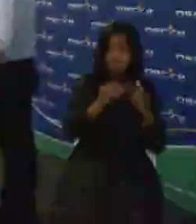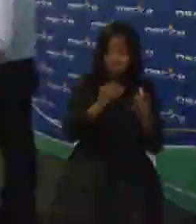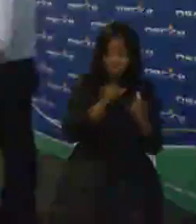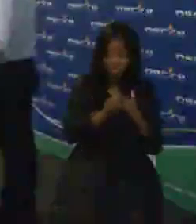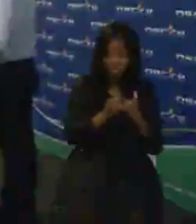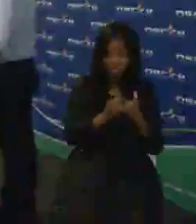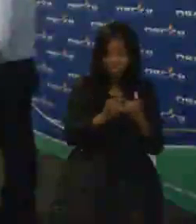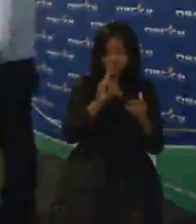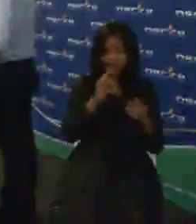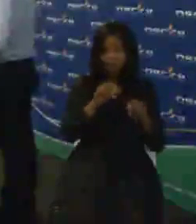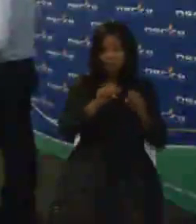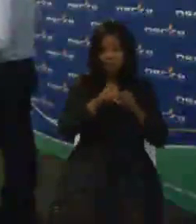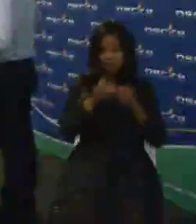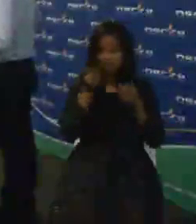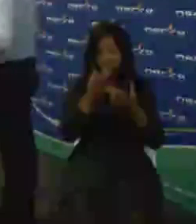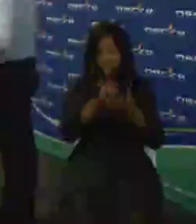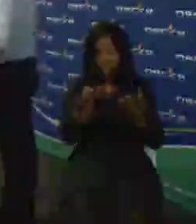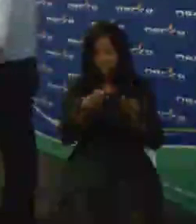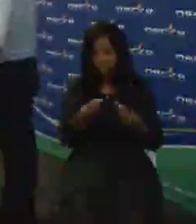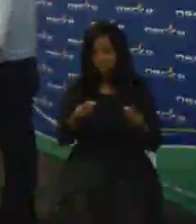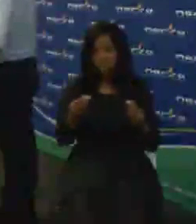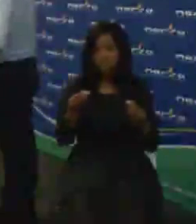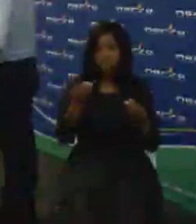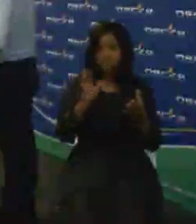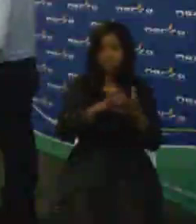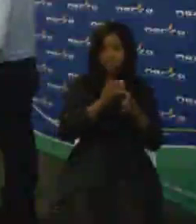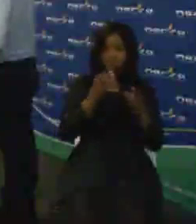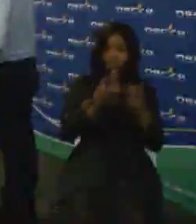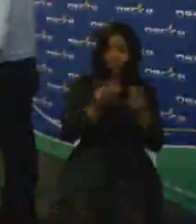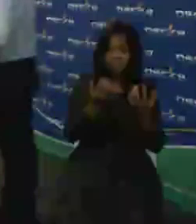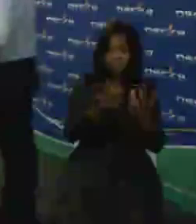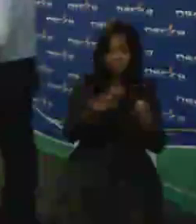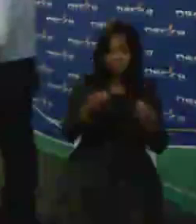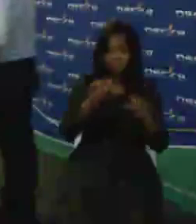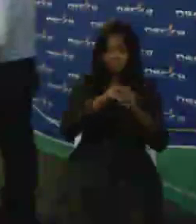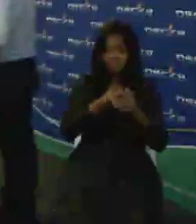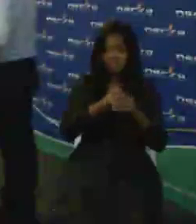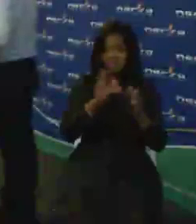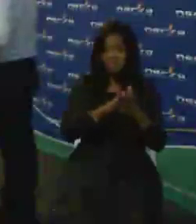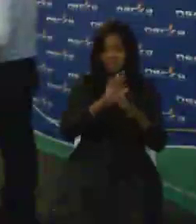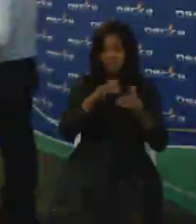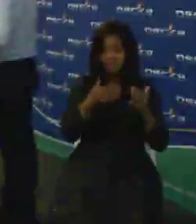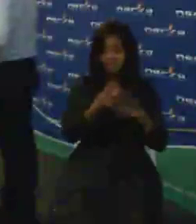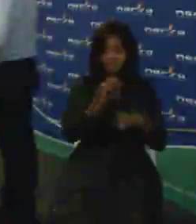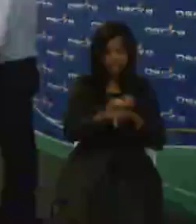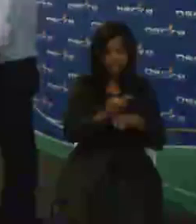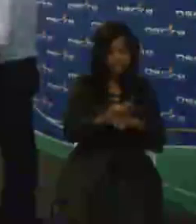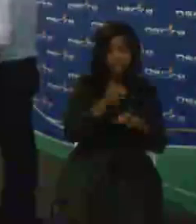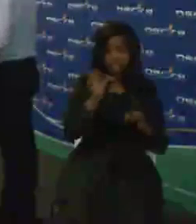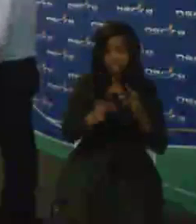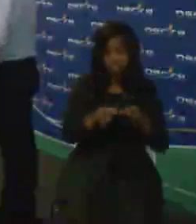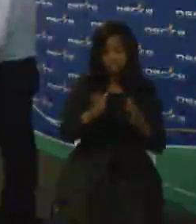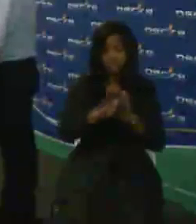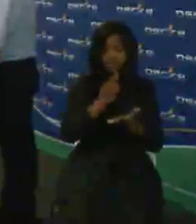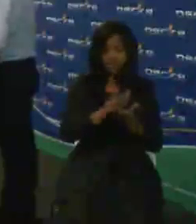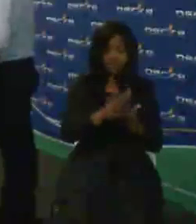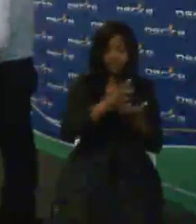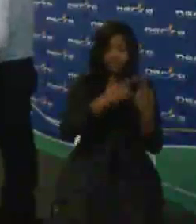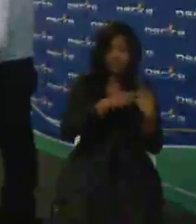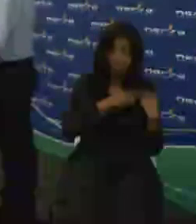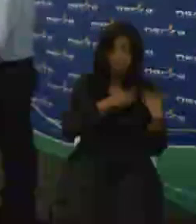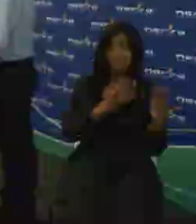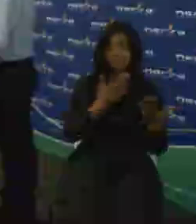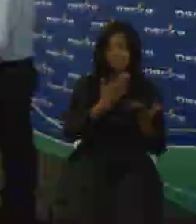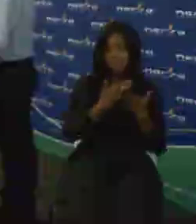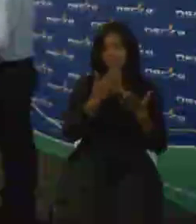and cut certain costs or whatever it is economically and politically and financially viable, then yes, it will help.